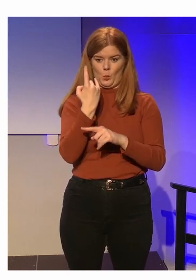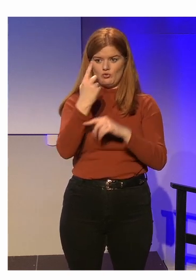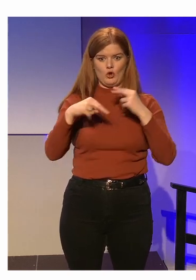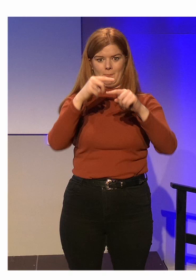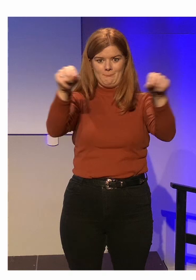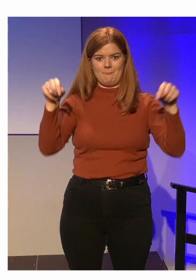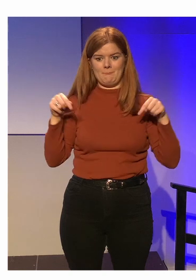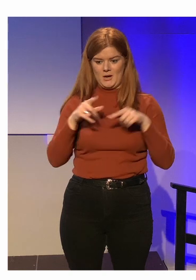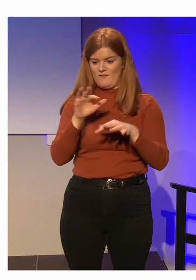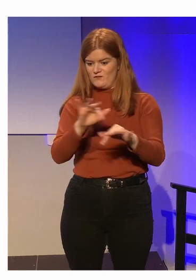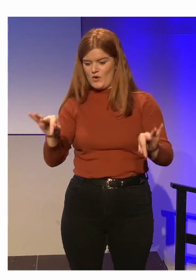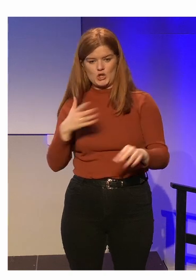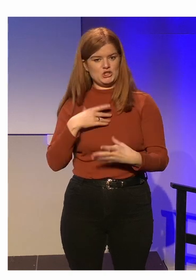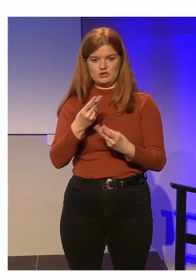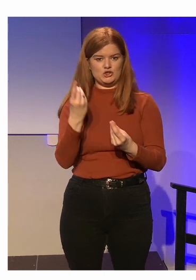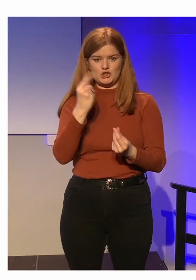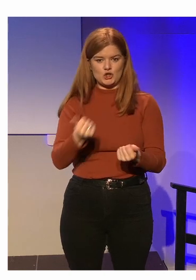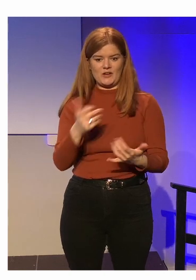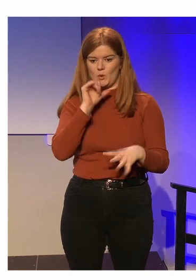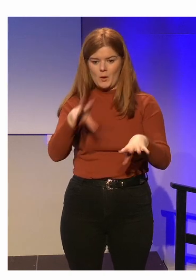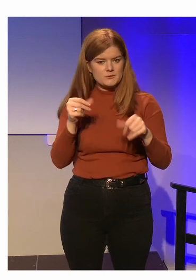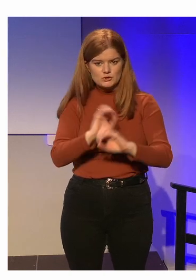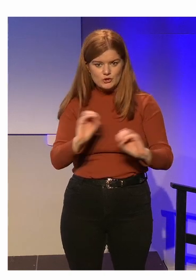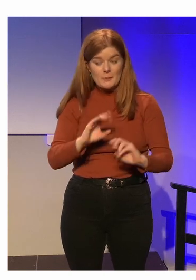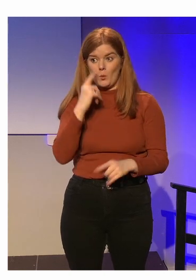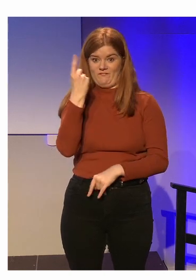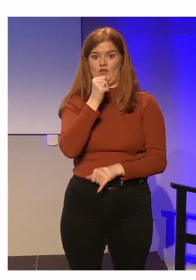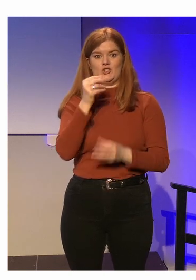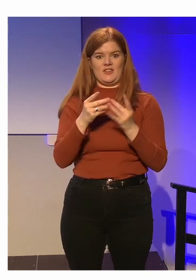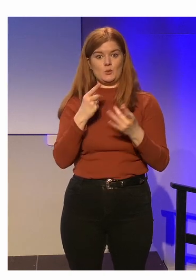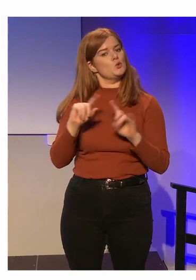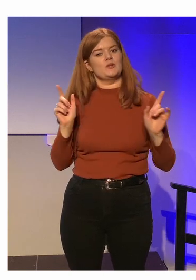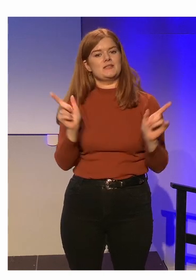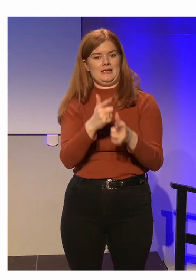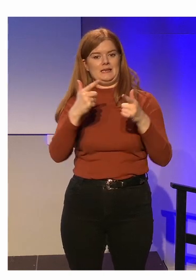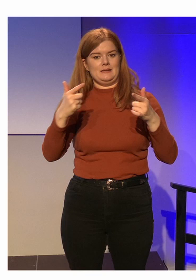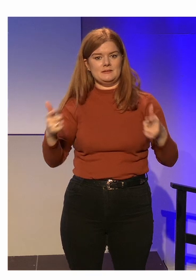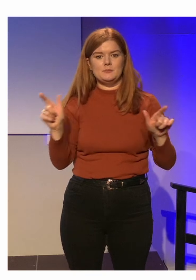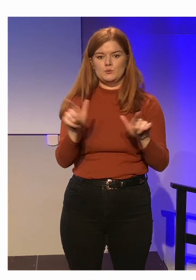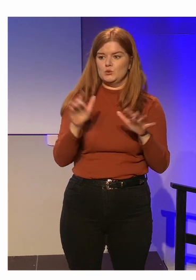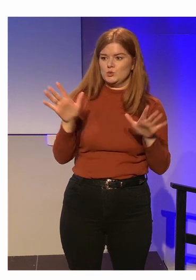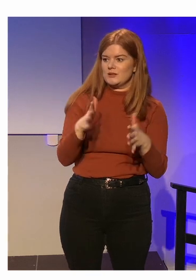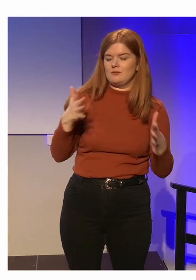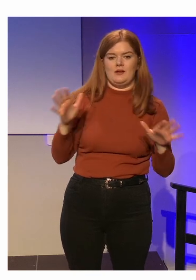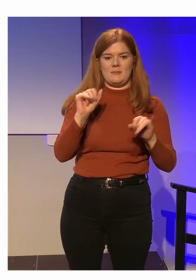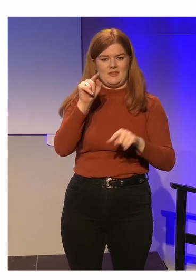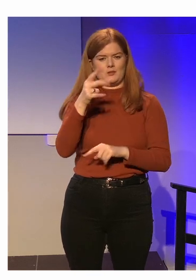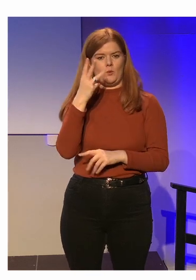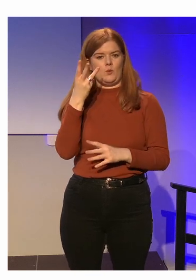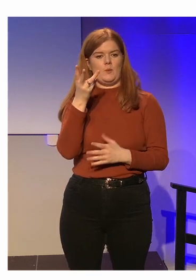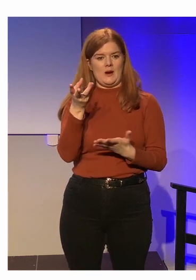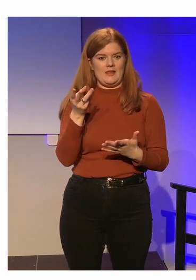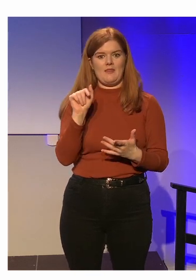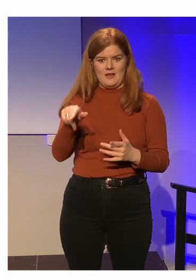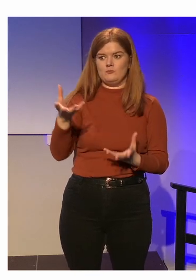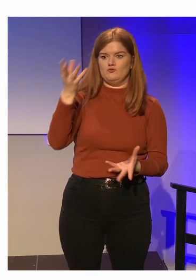The floors are dirt. And one of the first things they're doing is through singing and music. And that is a way that